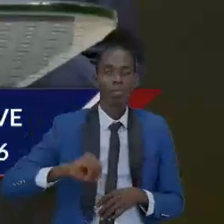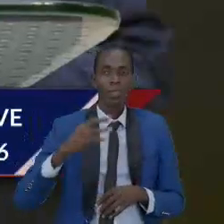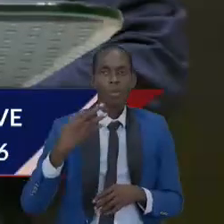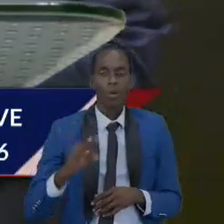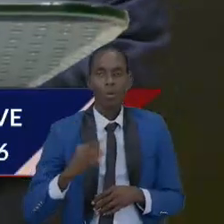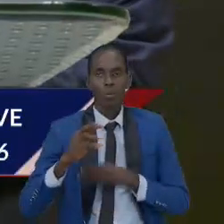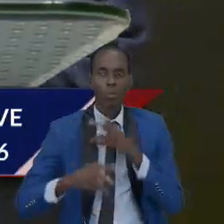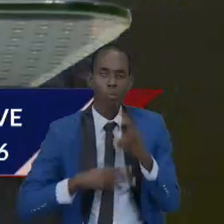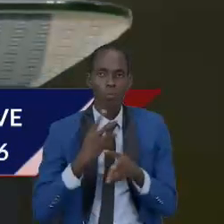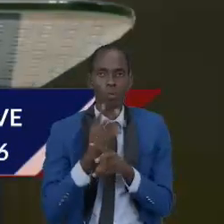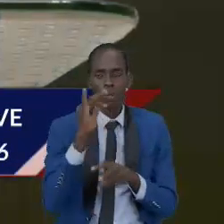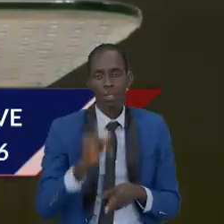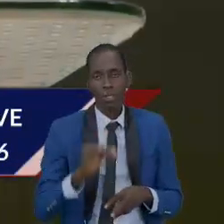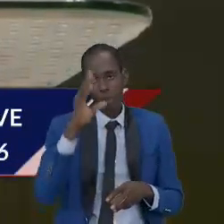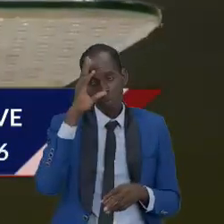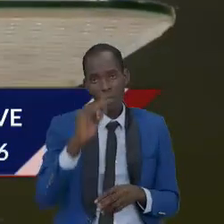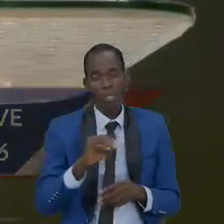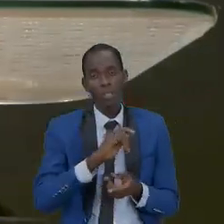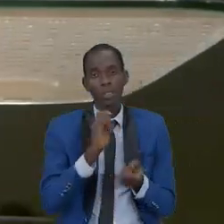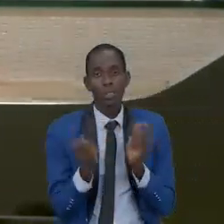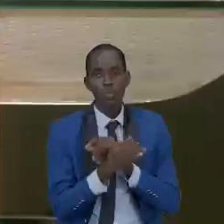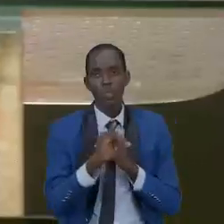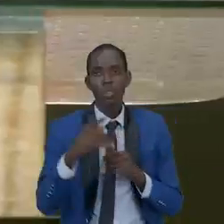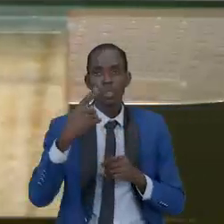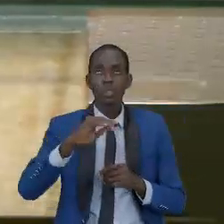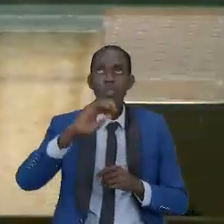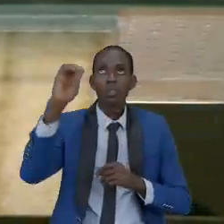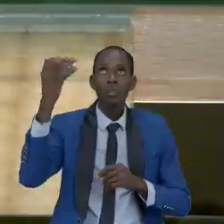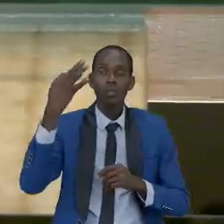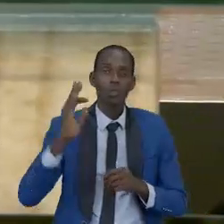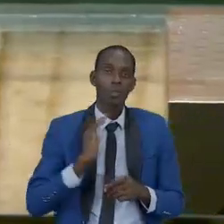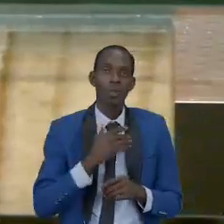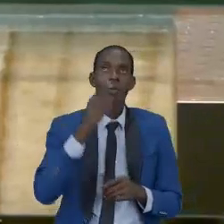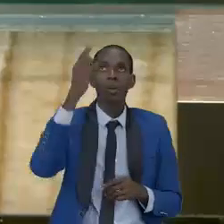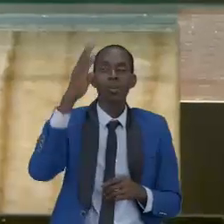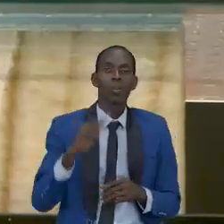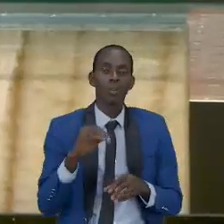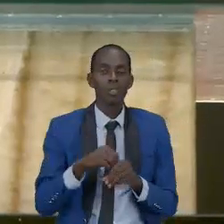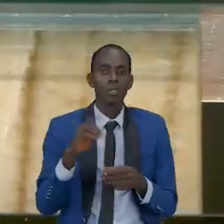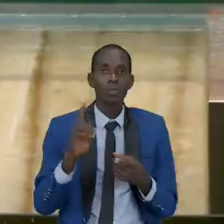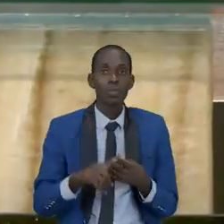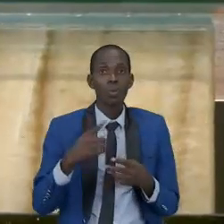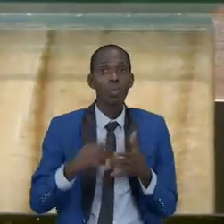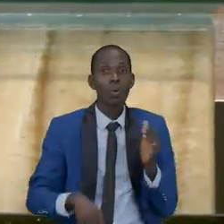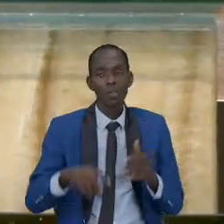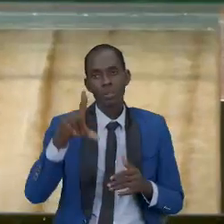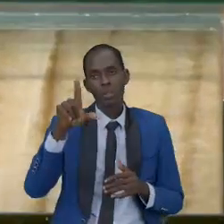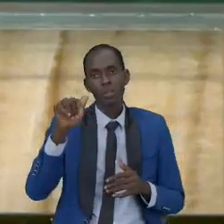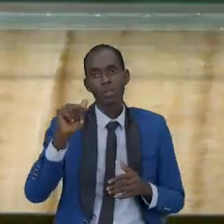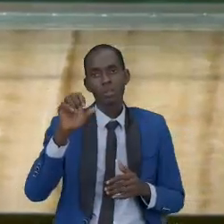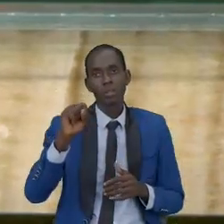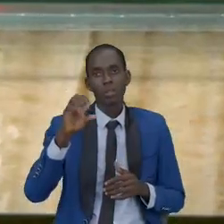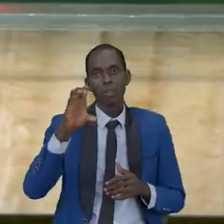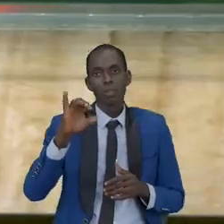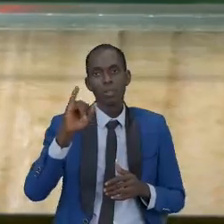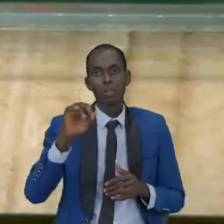men, turning the grace of our God into lasciviousness. You know, there are people that will